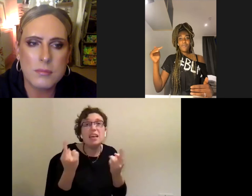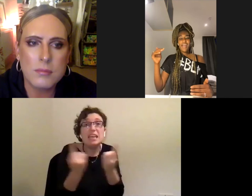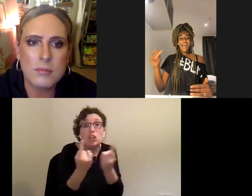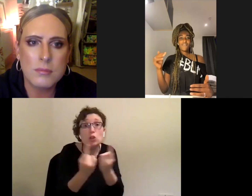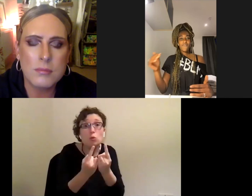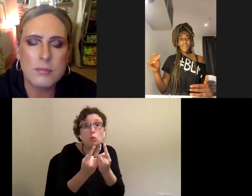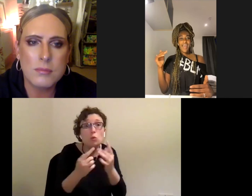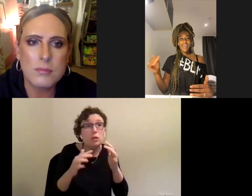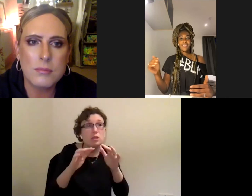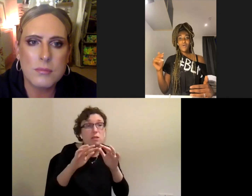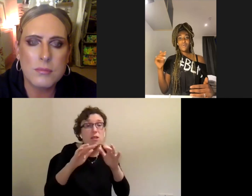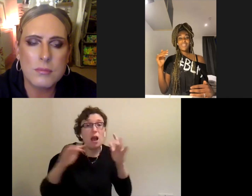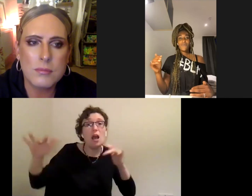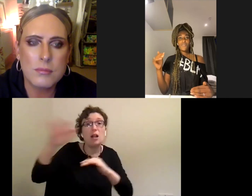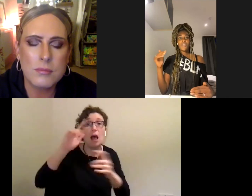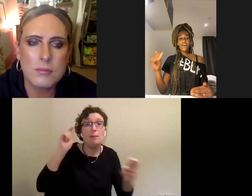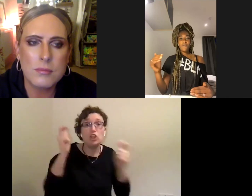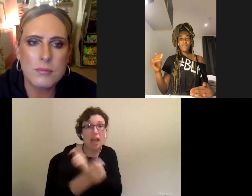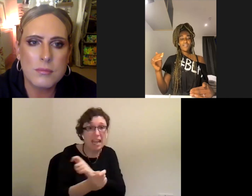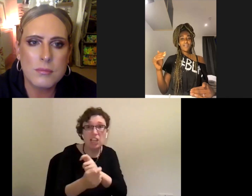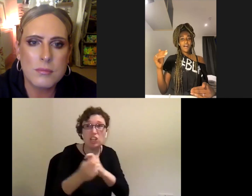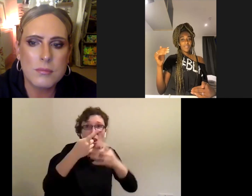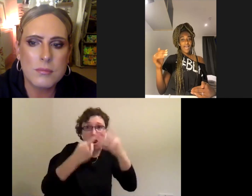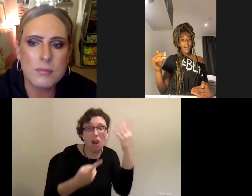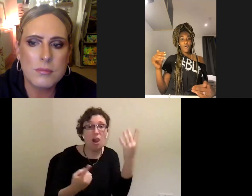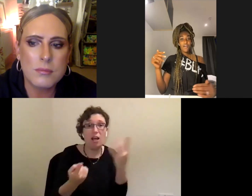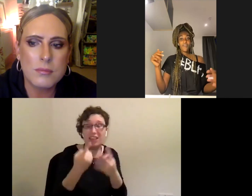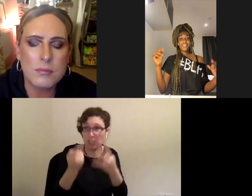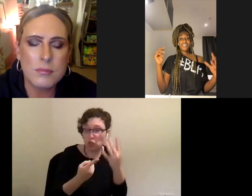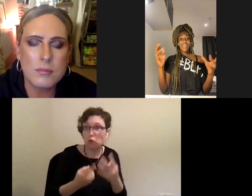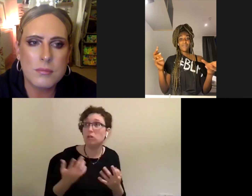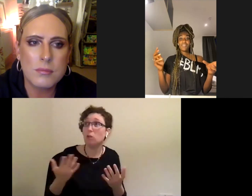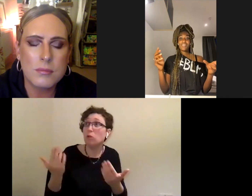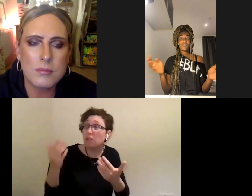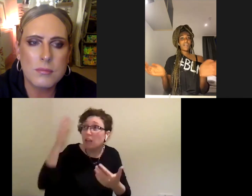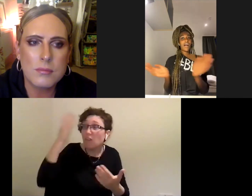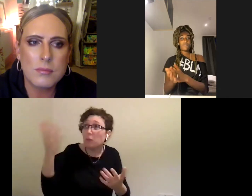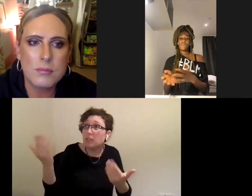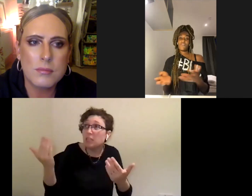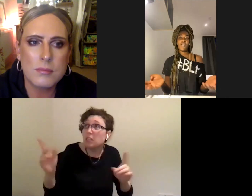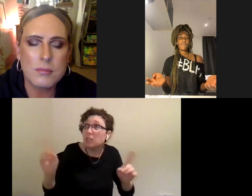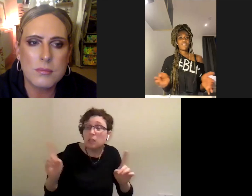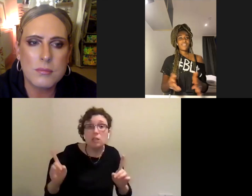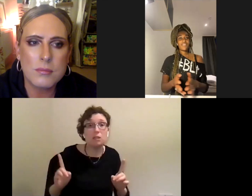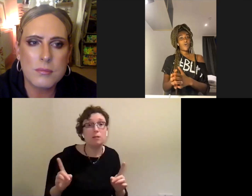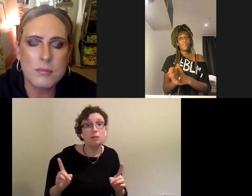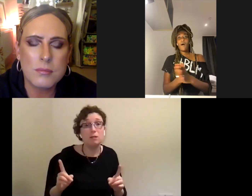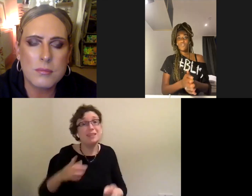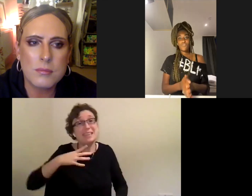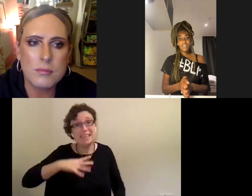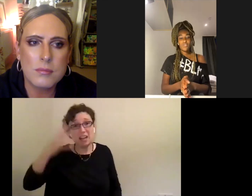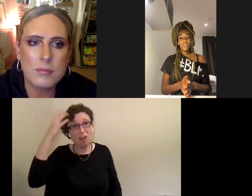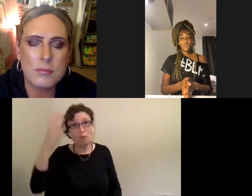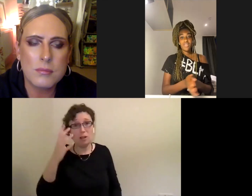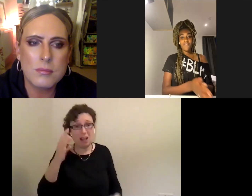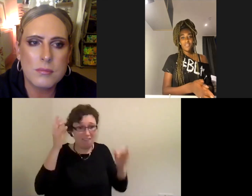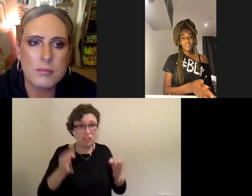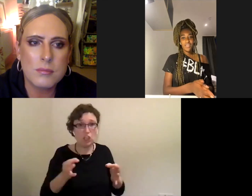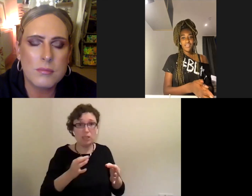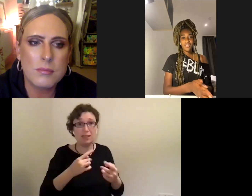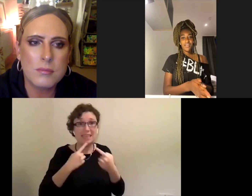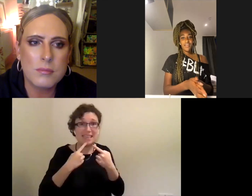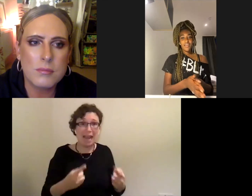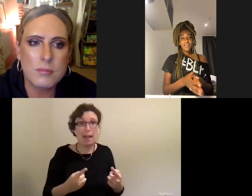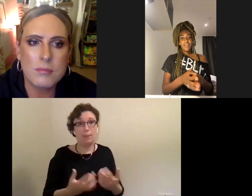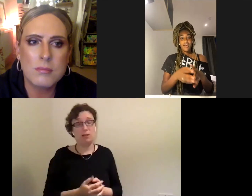the government as a figurehead. So until the government comes out with a statement, until the government, for example, says it's compulsory that schools have to do